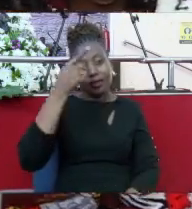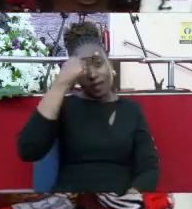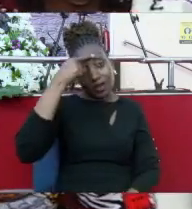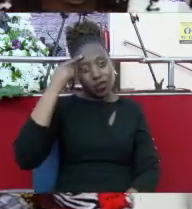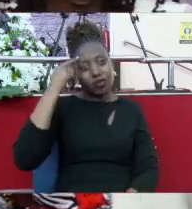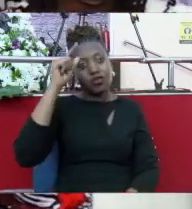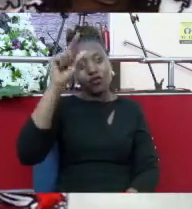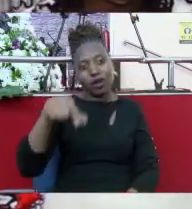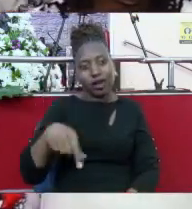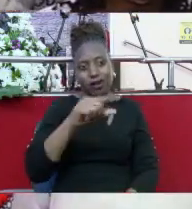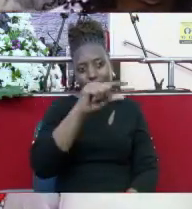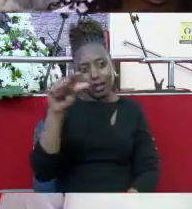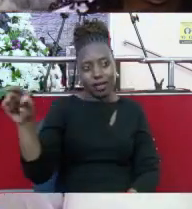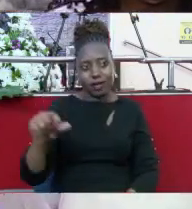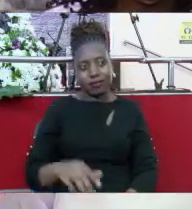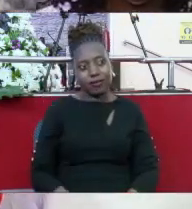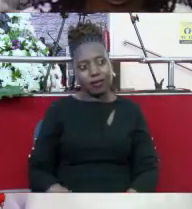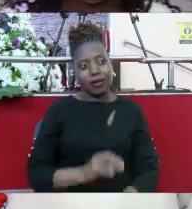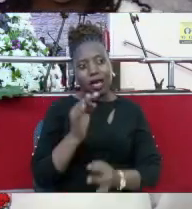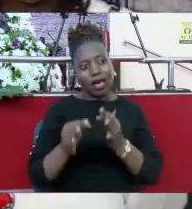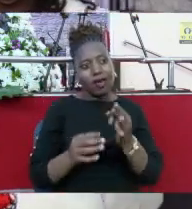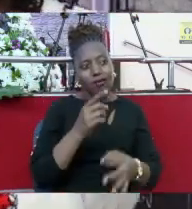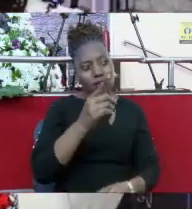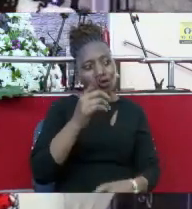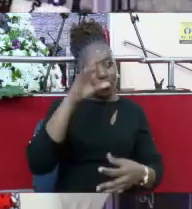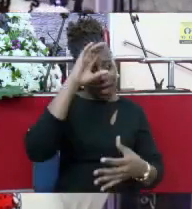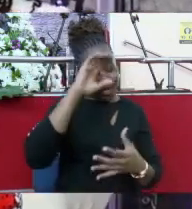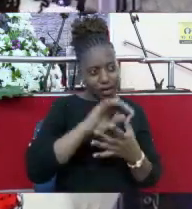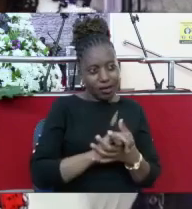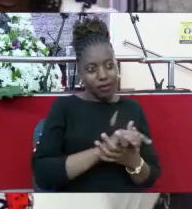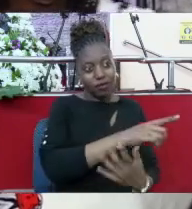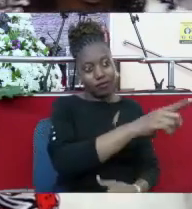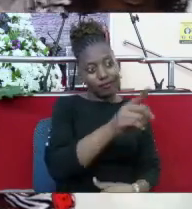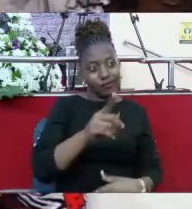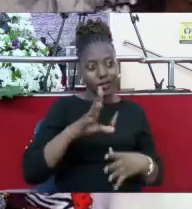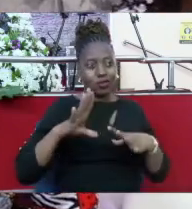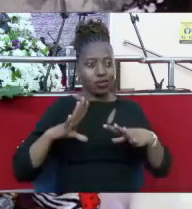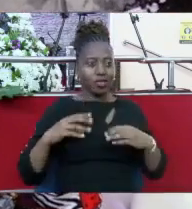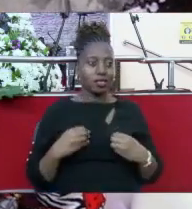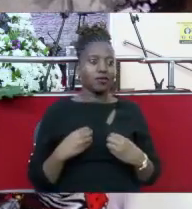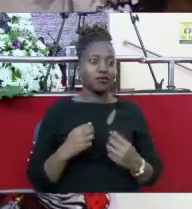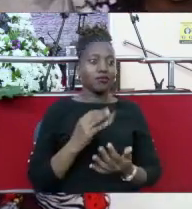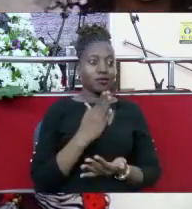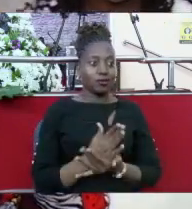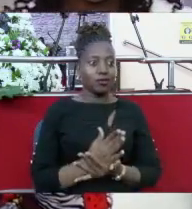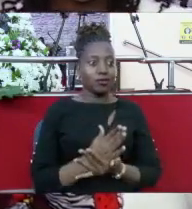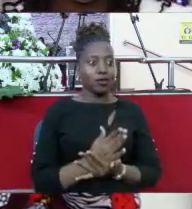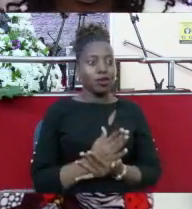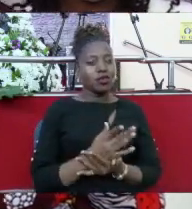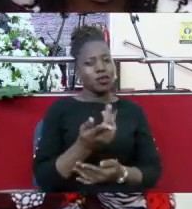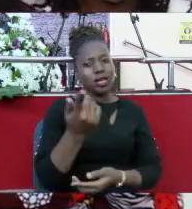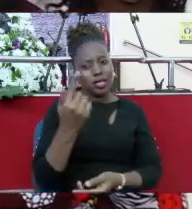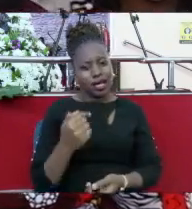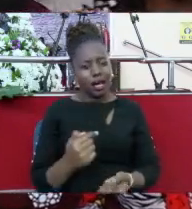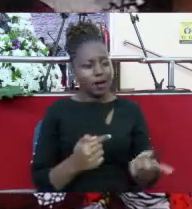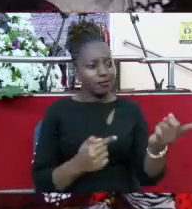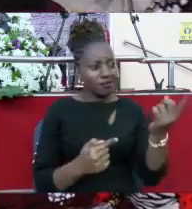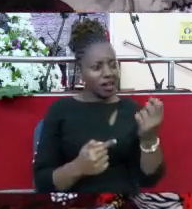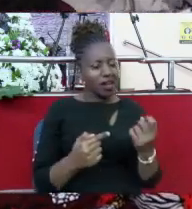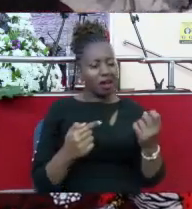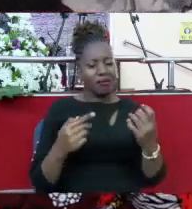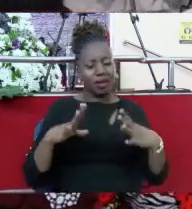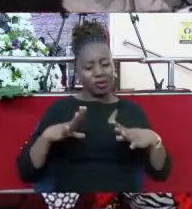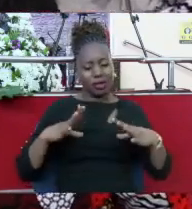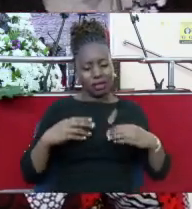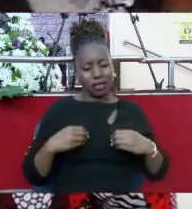We receive it, we believe and receive. So just come and believe together and receive what